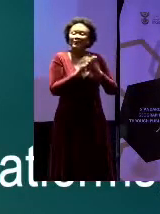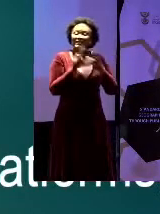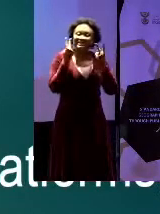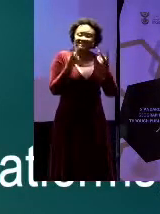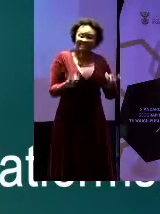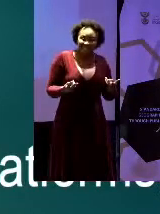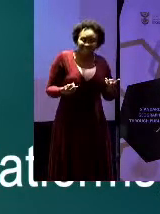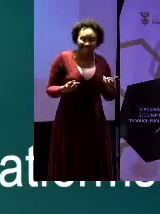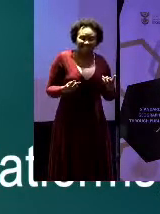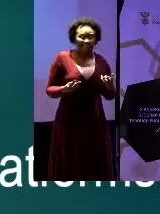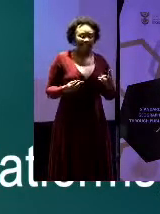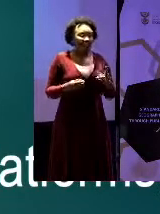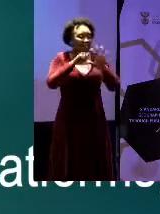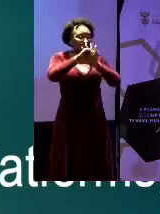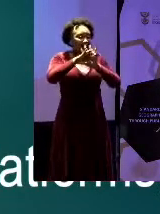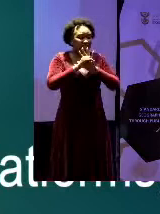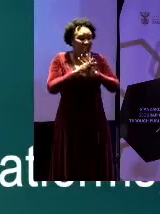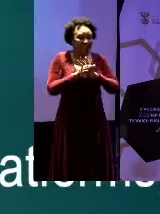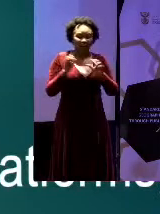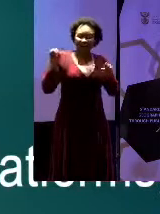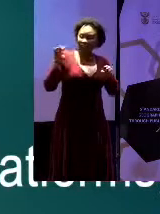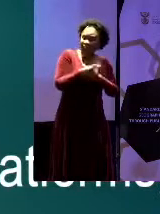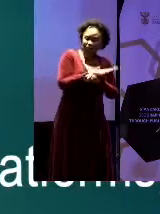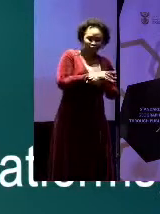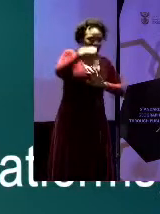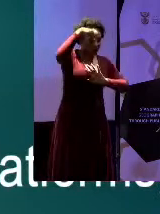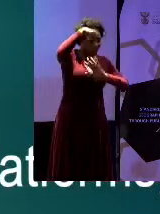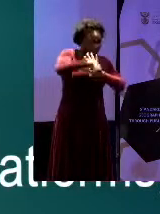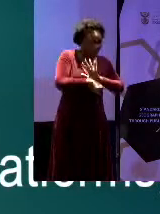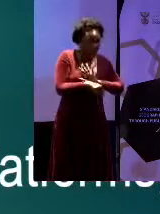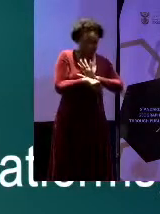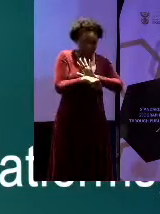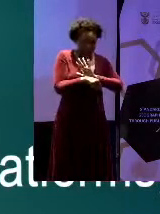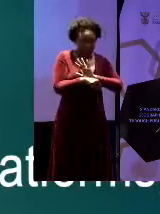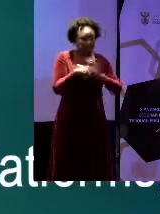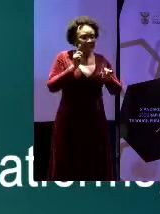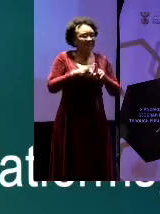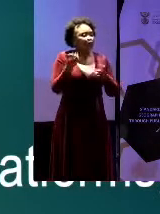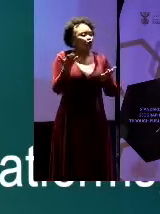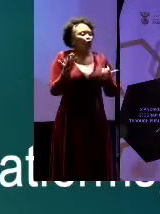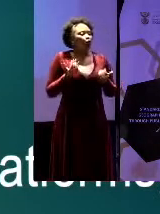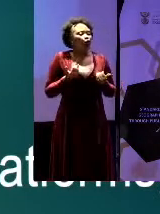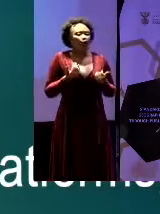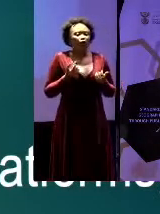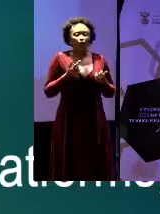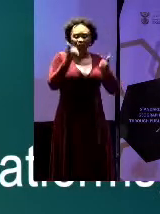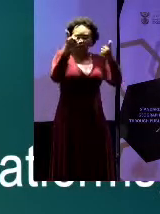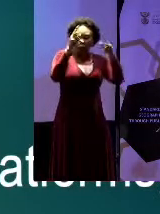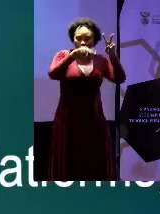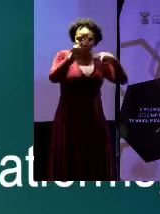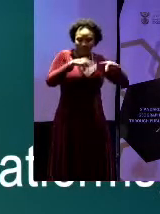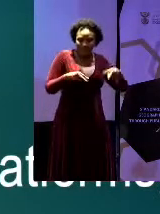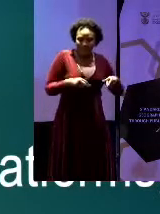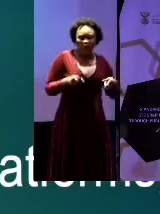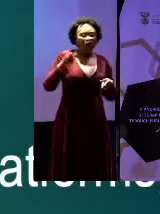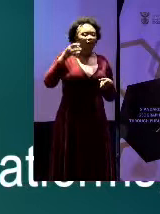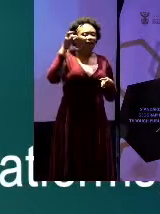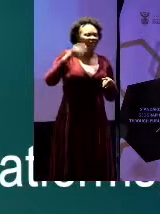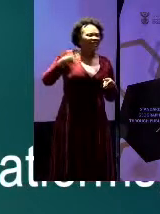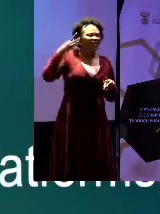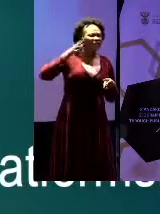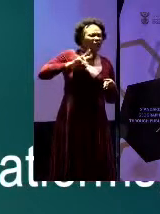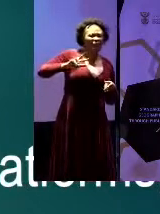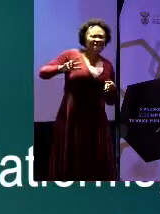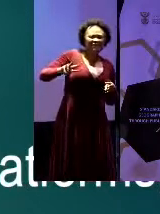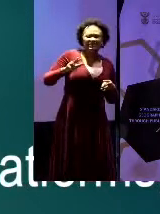the minister went into when she called for the audit of the offensive name. Now, perhaps something for the